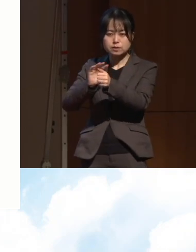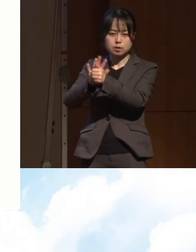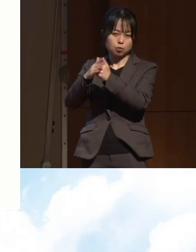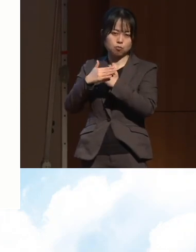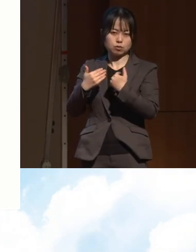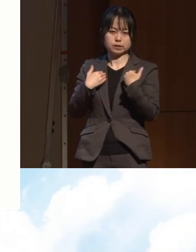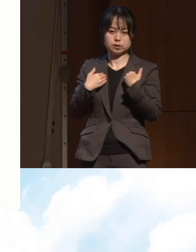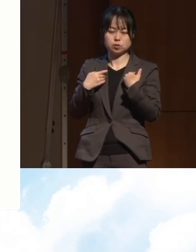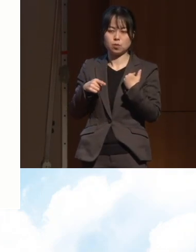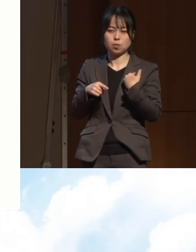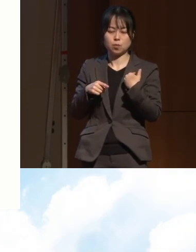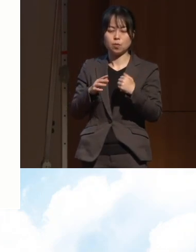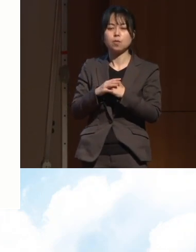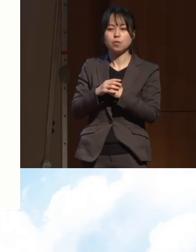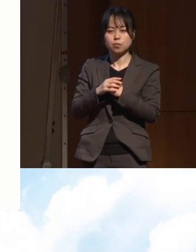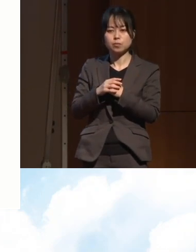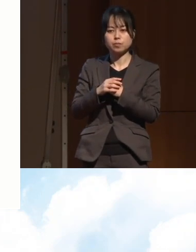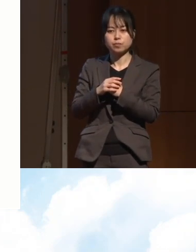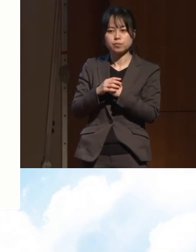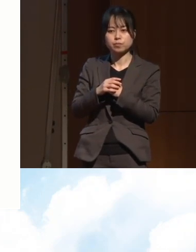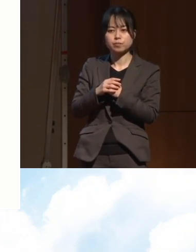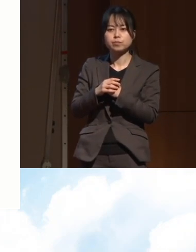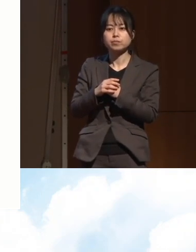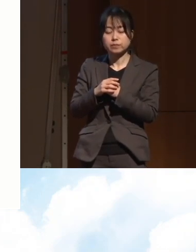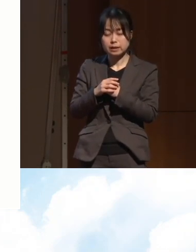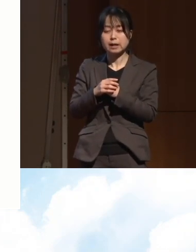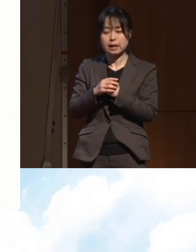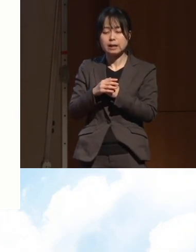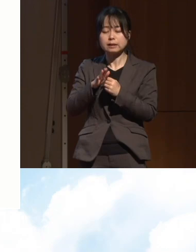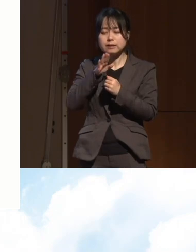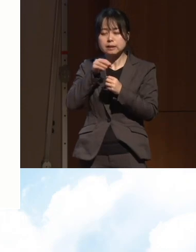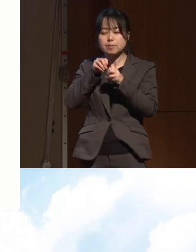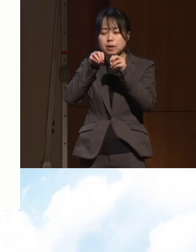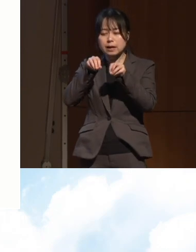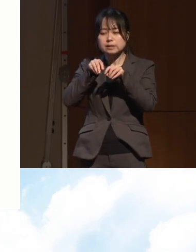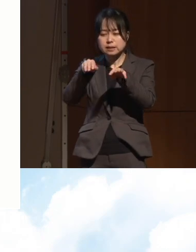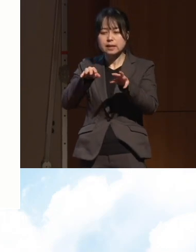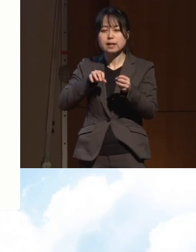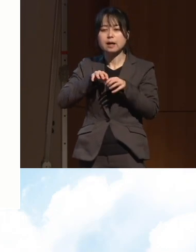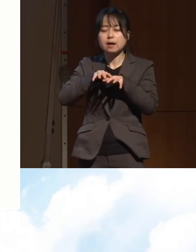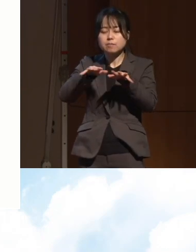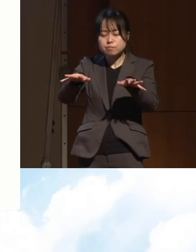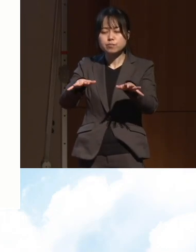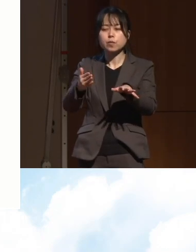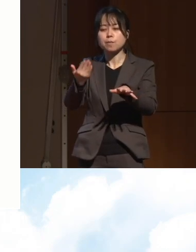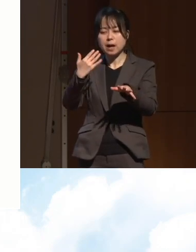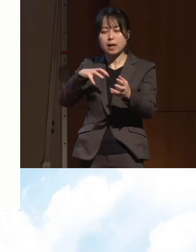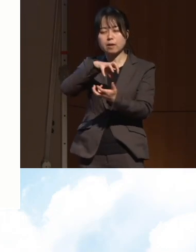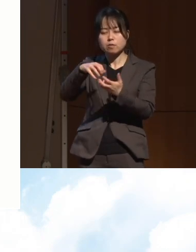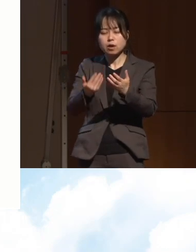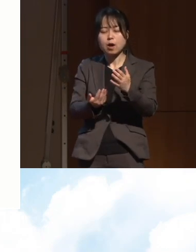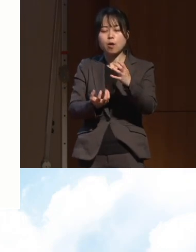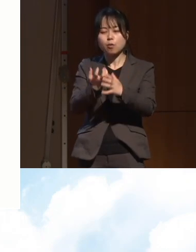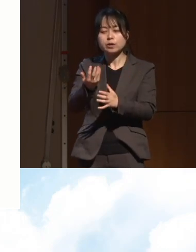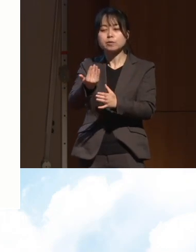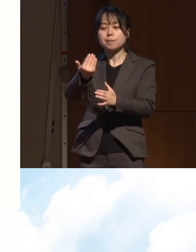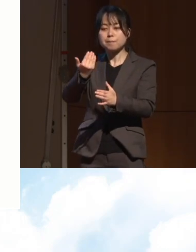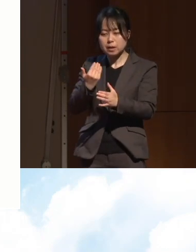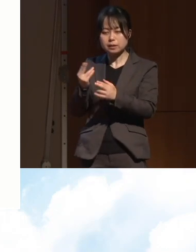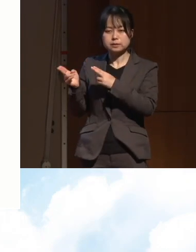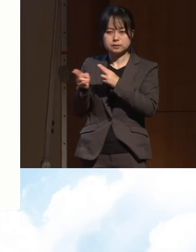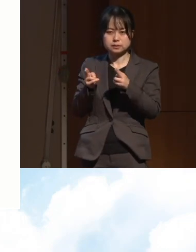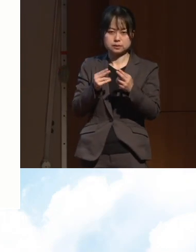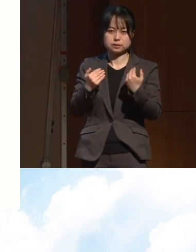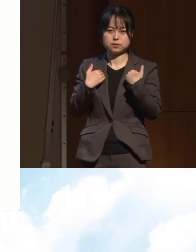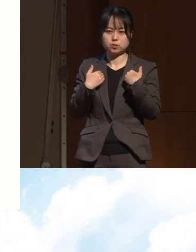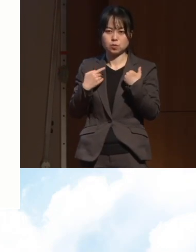pathogen emerges, but we should view it as urgent work. It will take us years to do that,